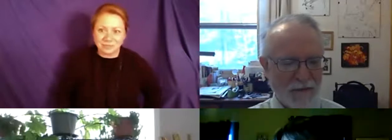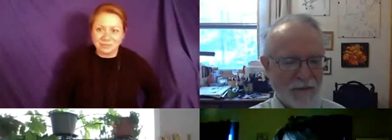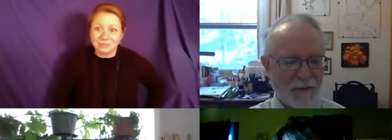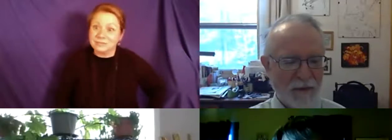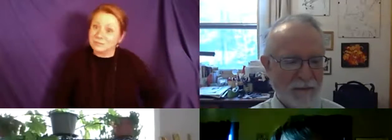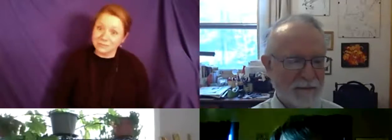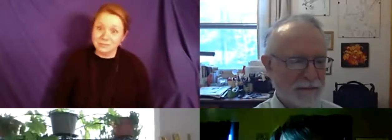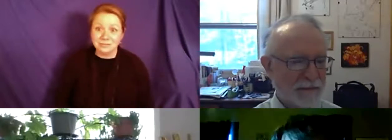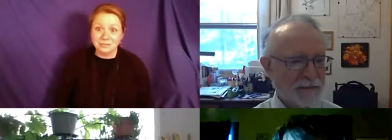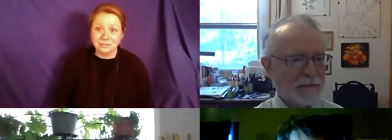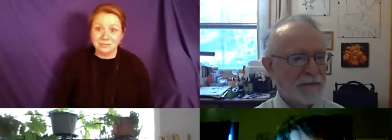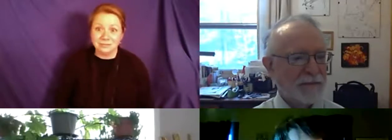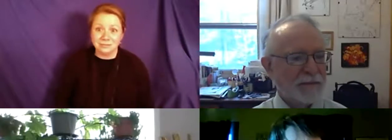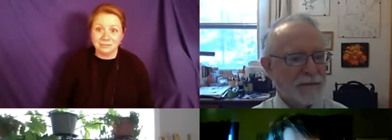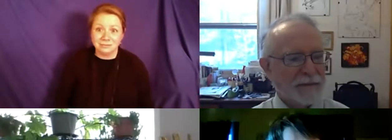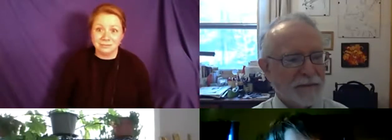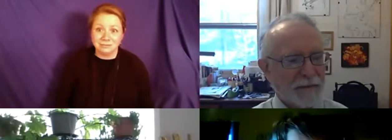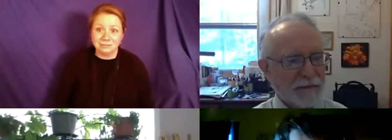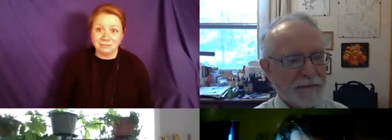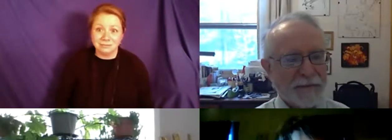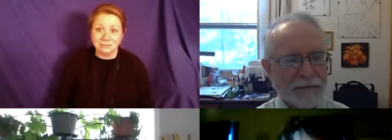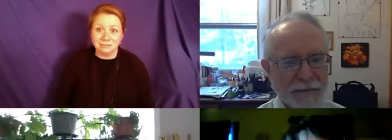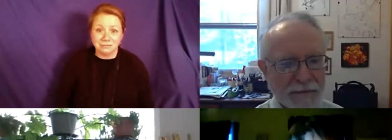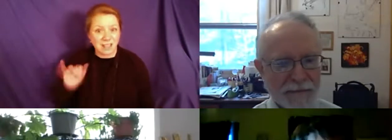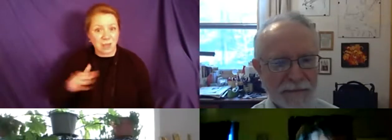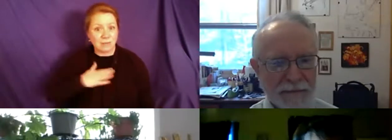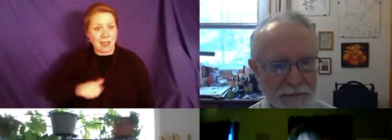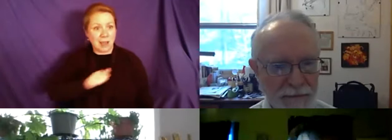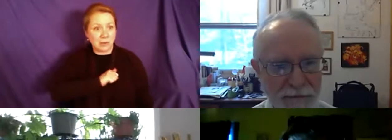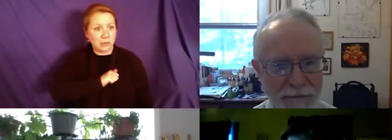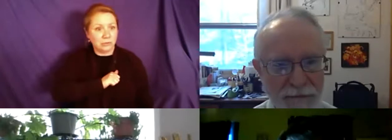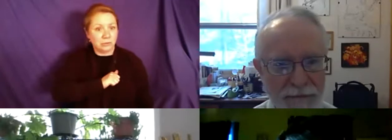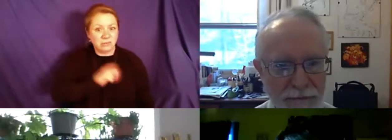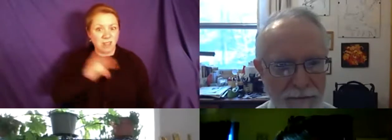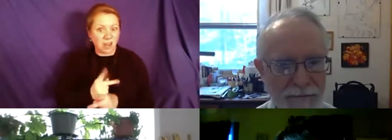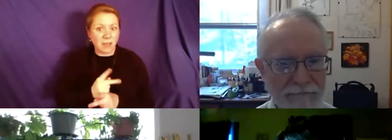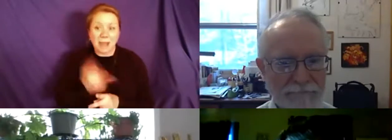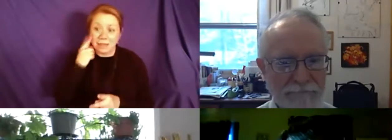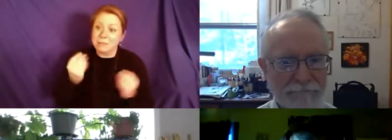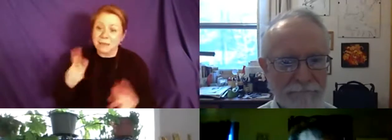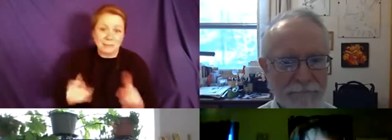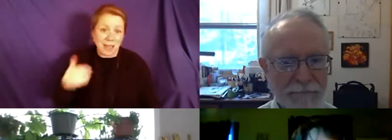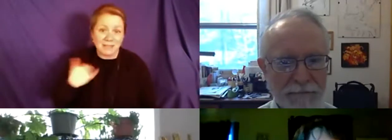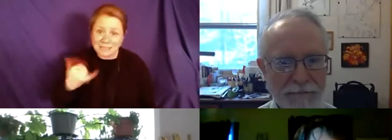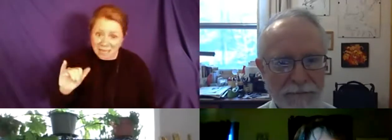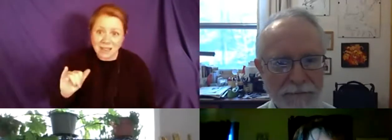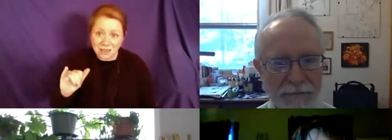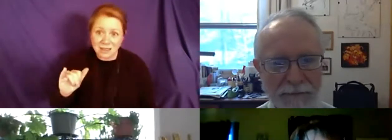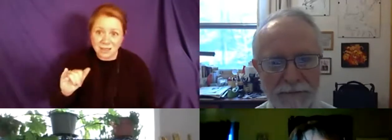That probably was pretty much an attitude I kept that I think a lot of people have that stayed with